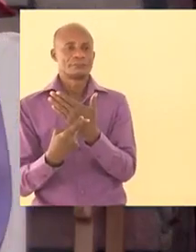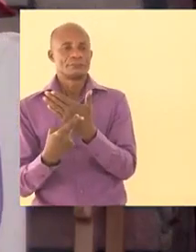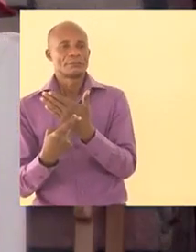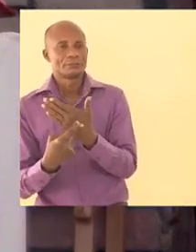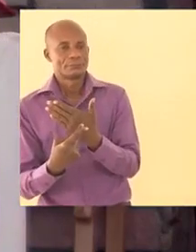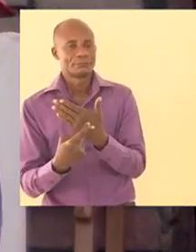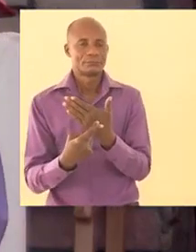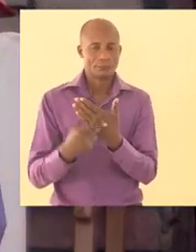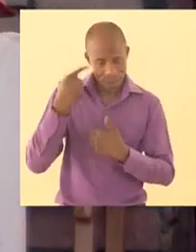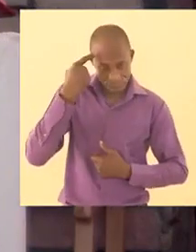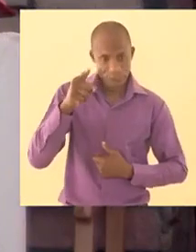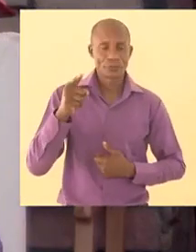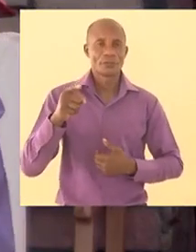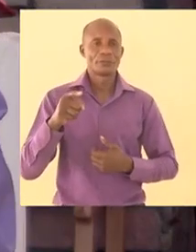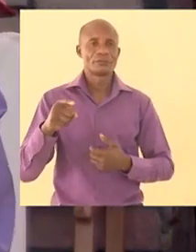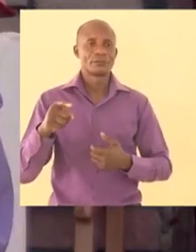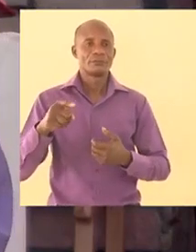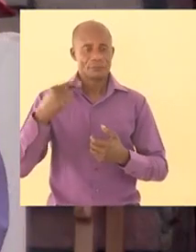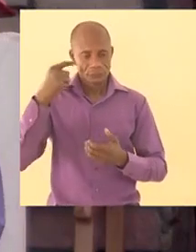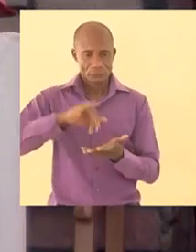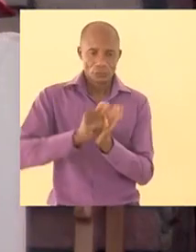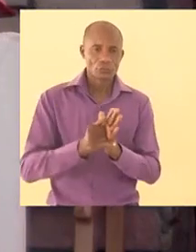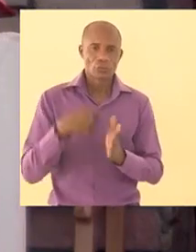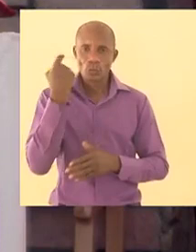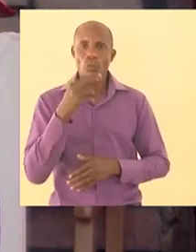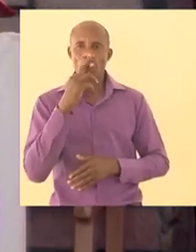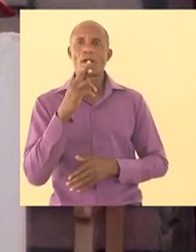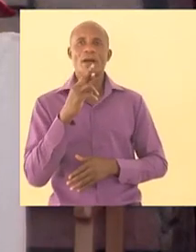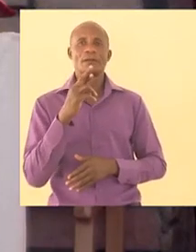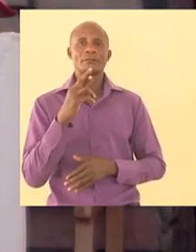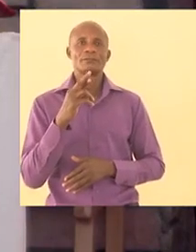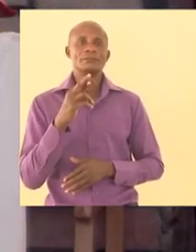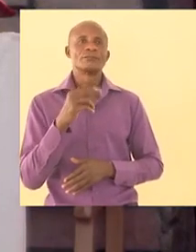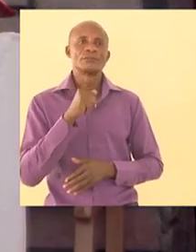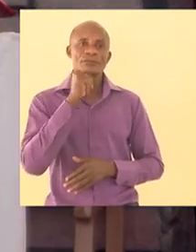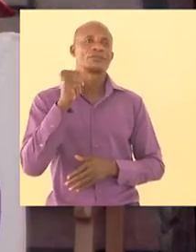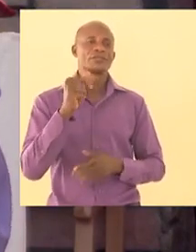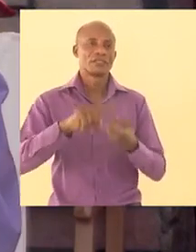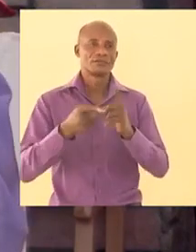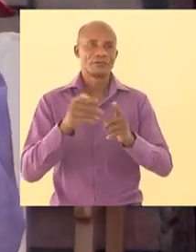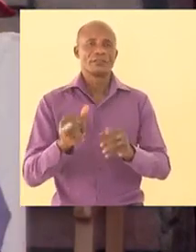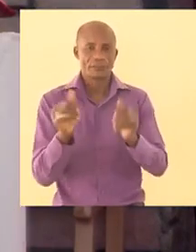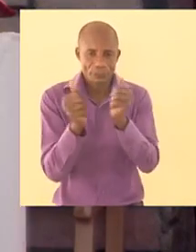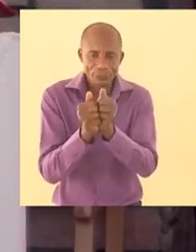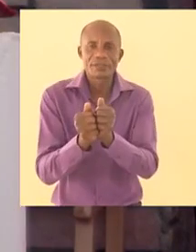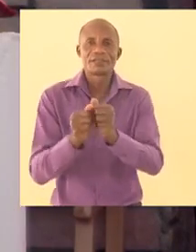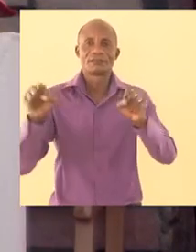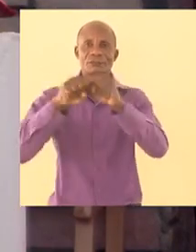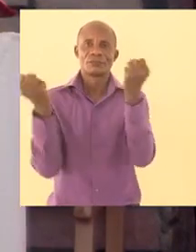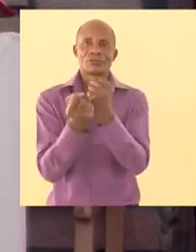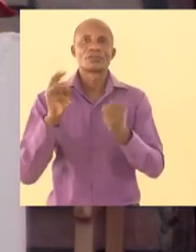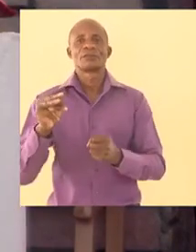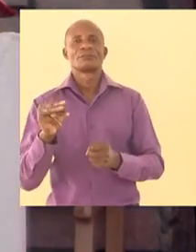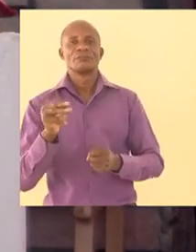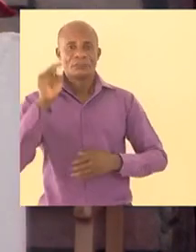Organize a half-day course for these people, those who are immigrants of the social media. Your children are